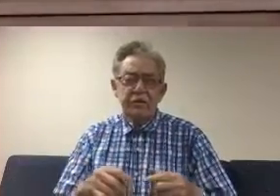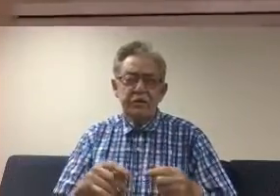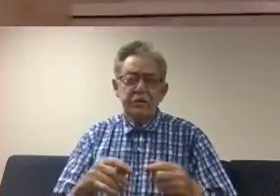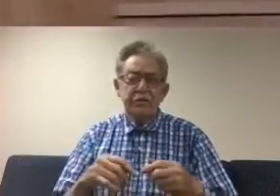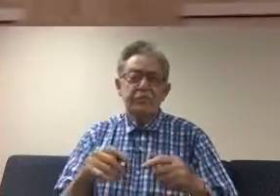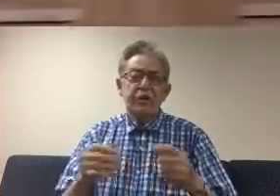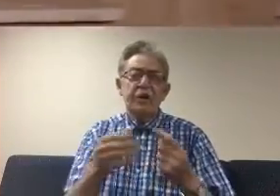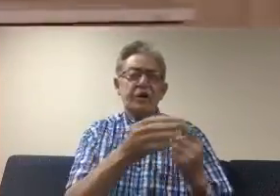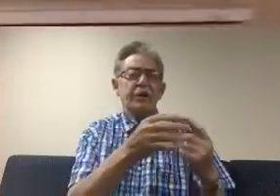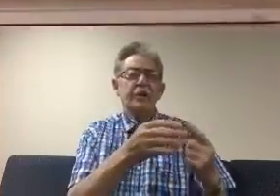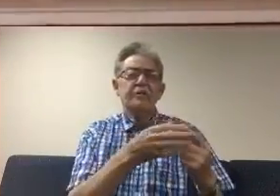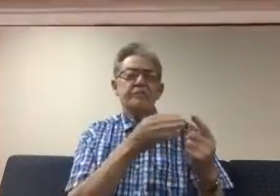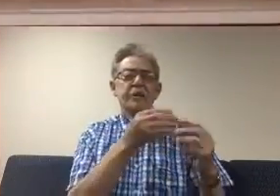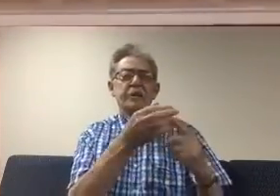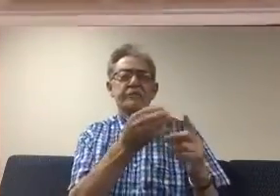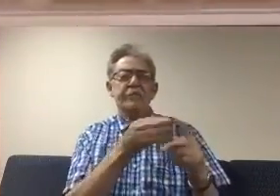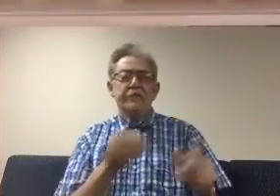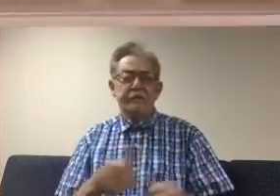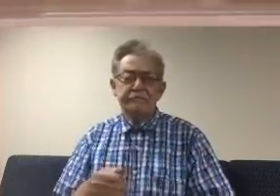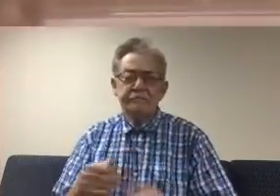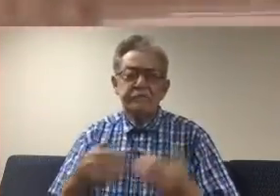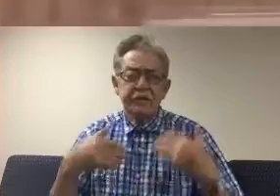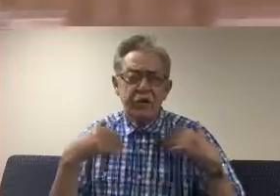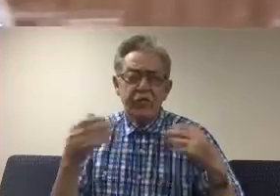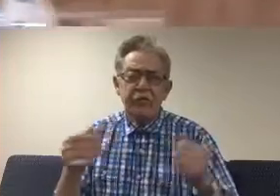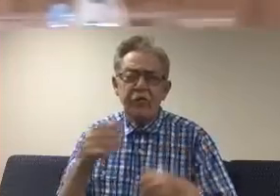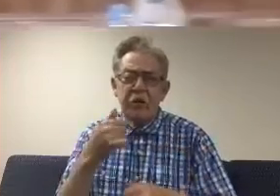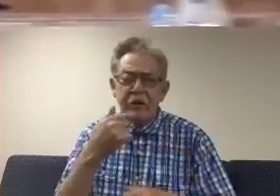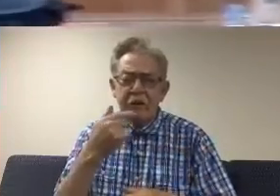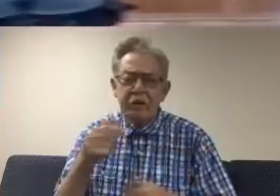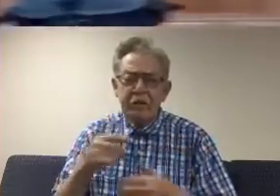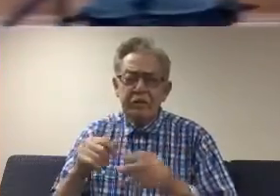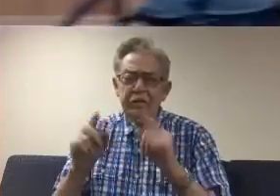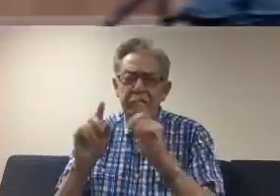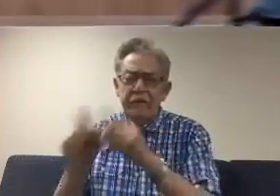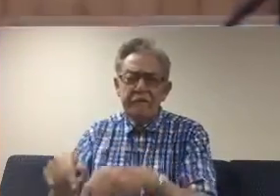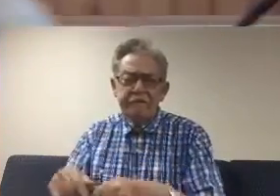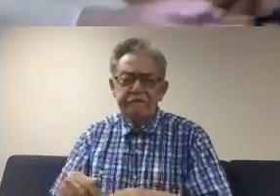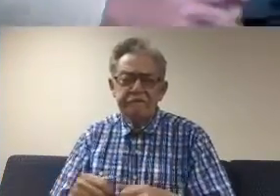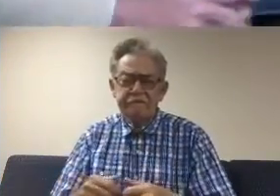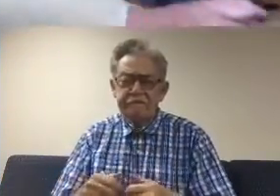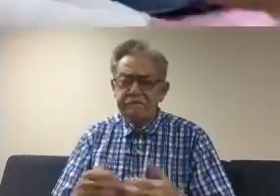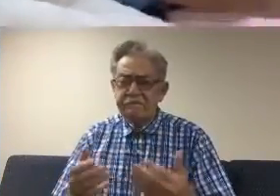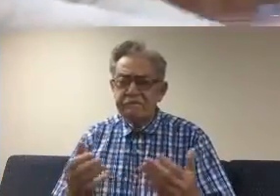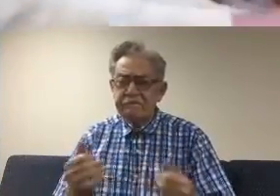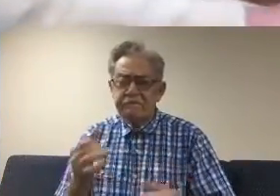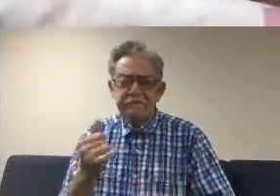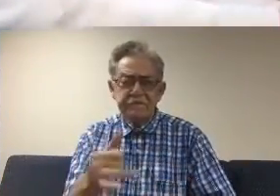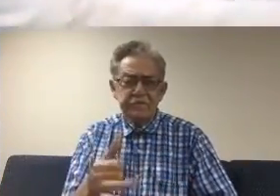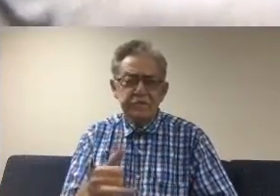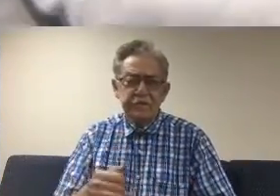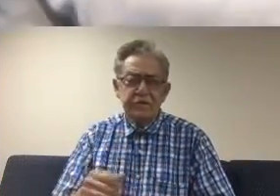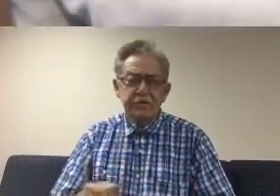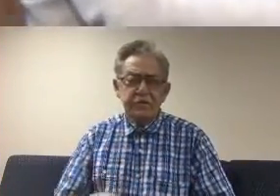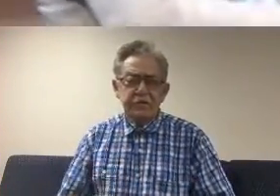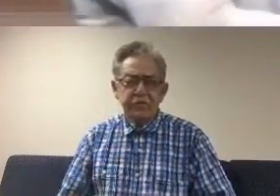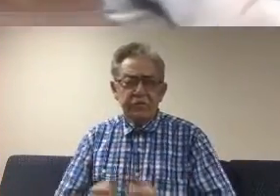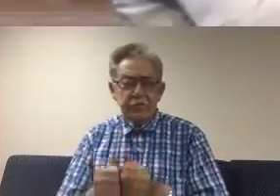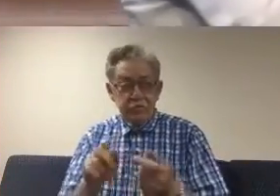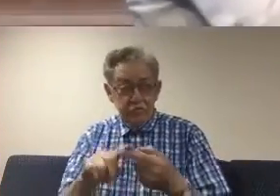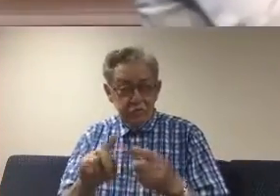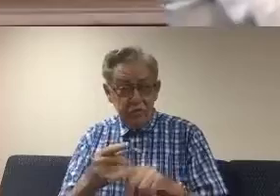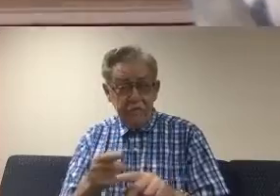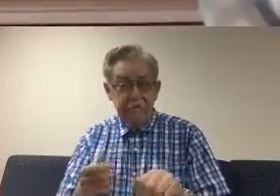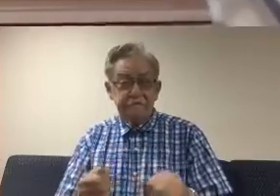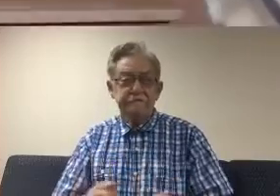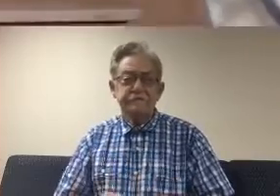say, yeah, I believe what you believe. I believe what you believe. Okay, yeah, we'll do that too. Yeah, we'll do that. I'll march with you. I'll do it. Because we're letting